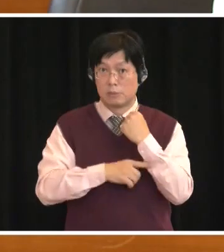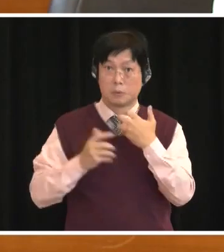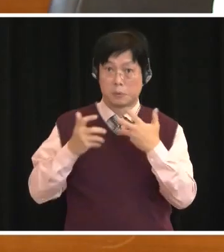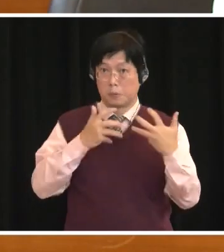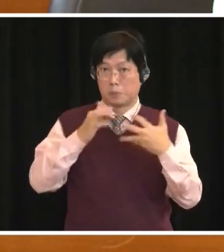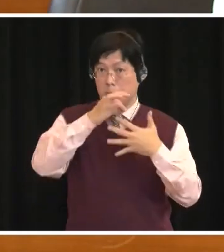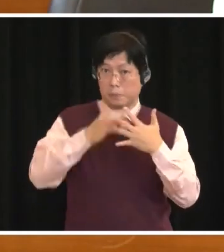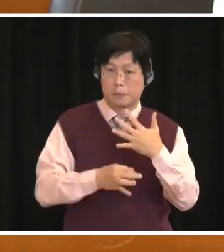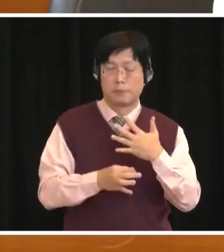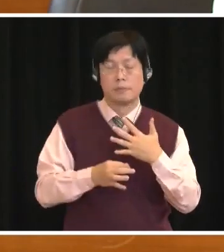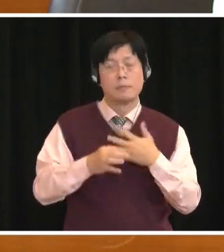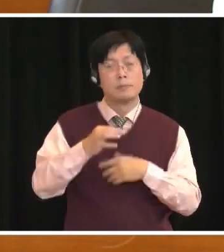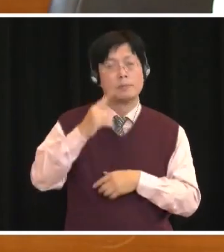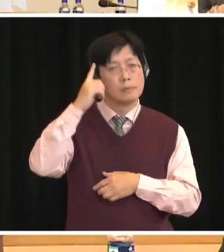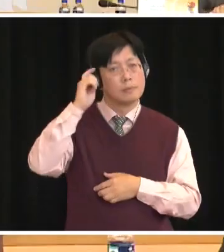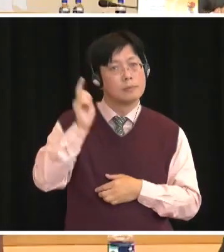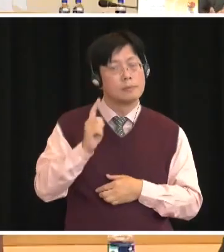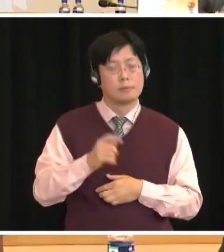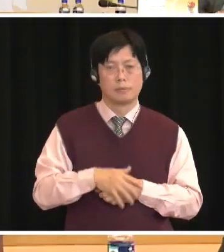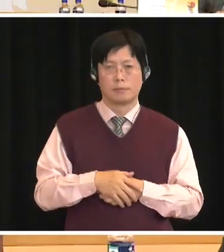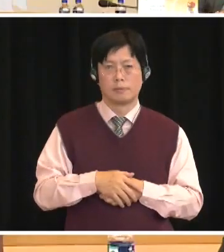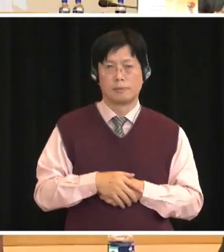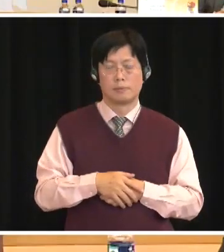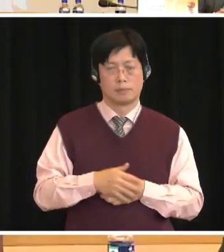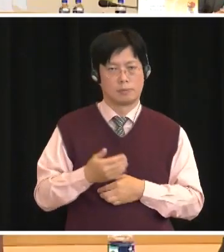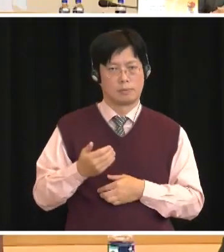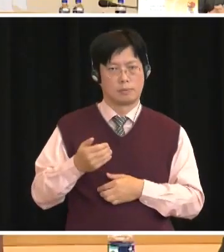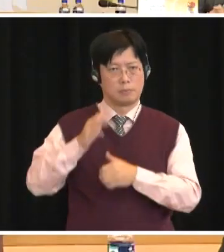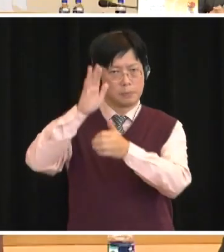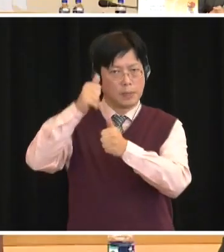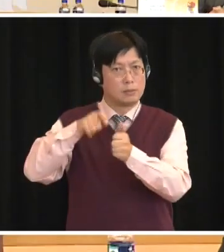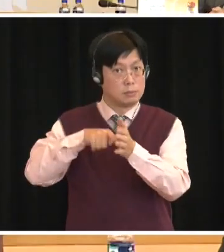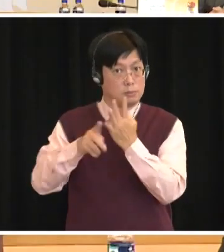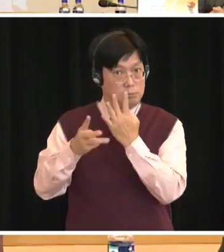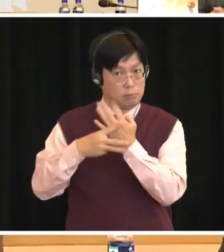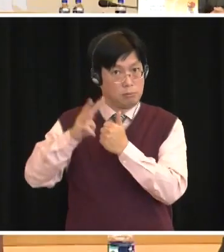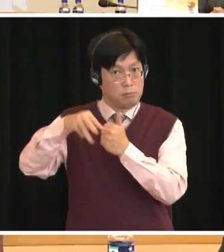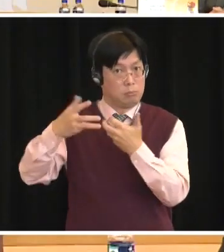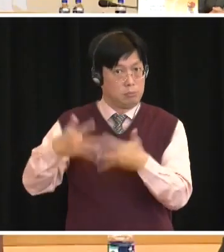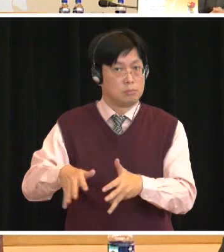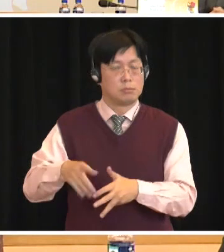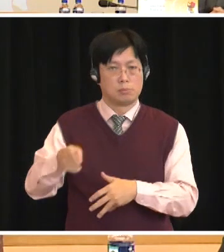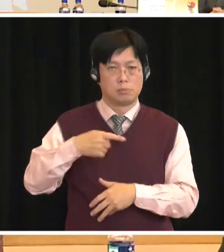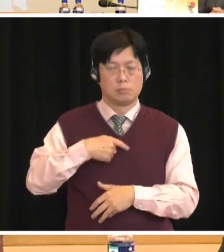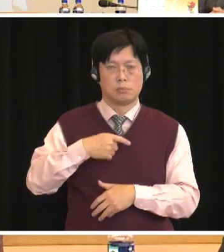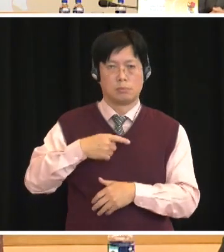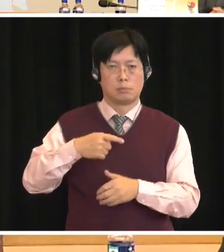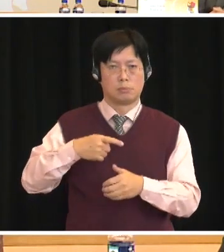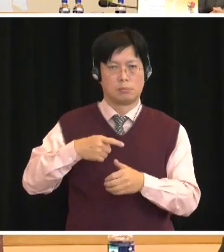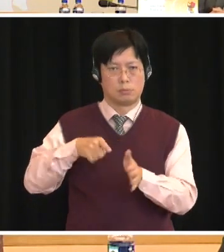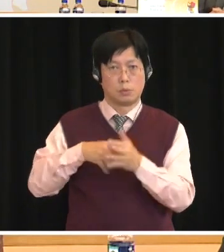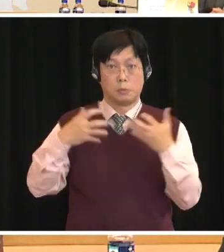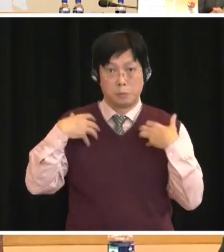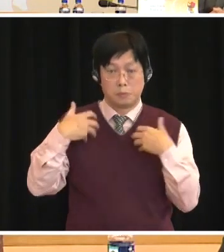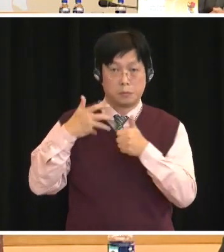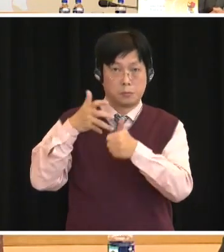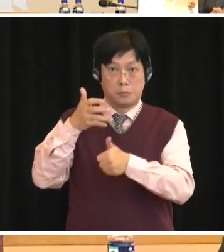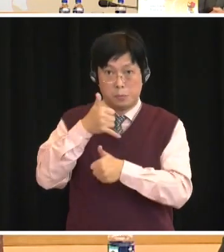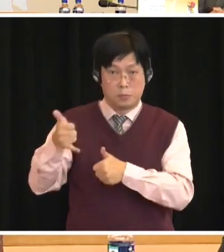his remarks, we also have another procedure where